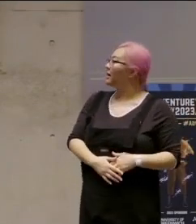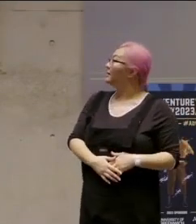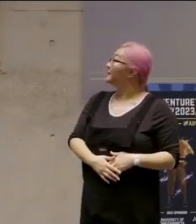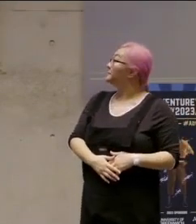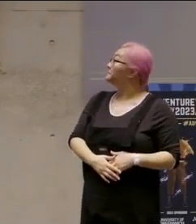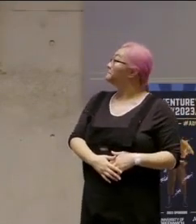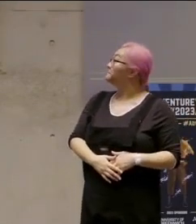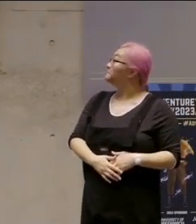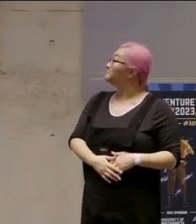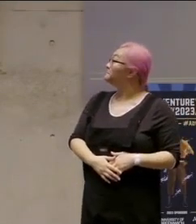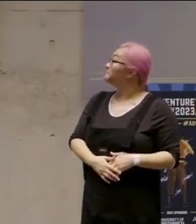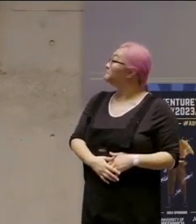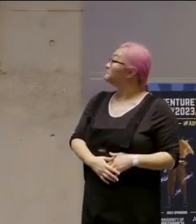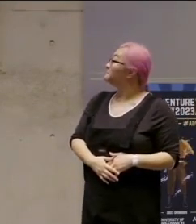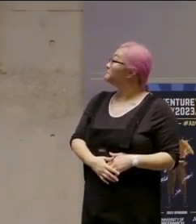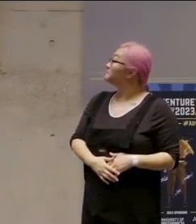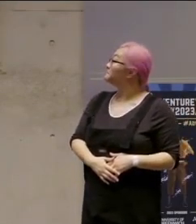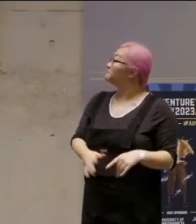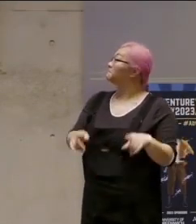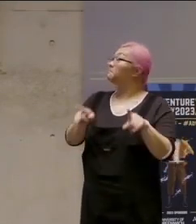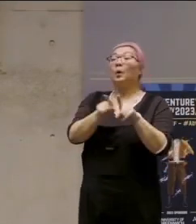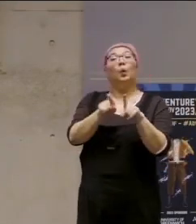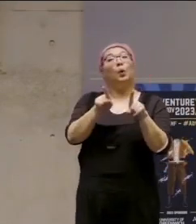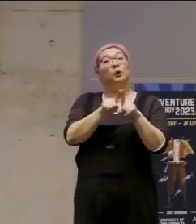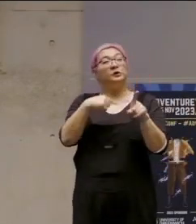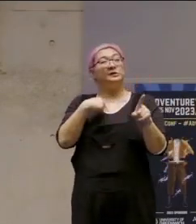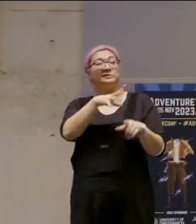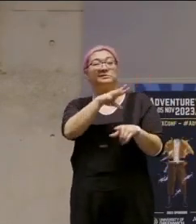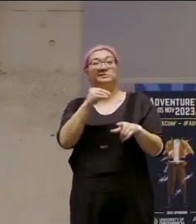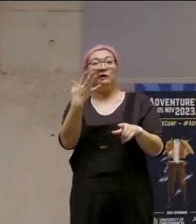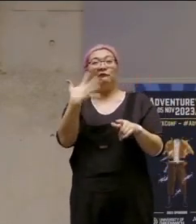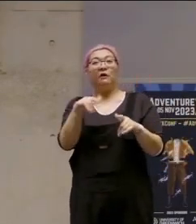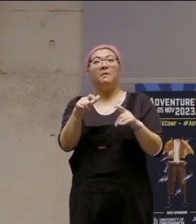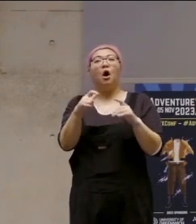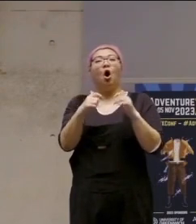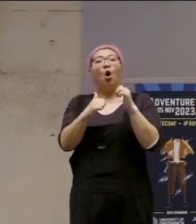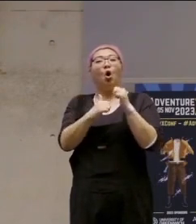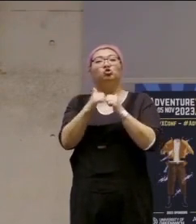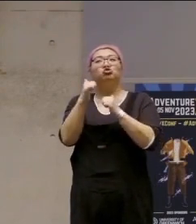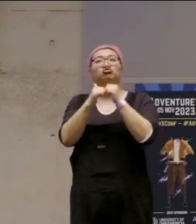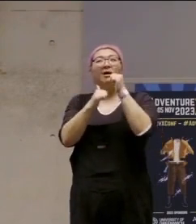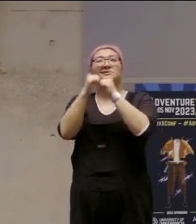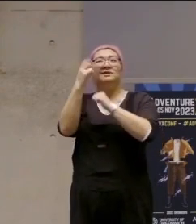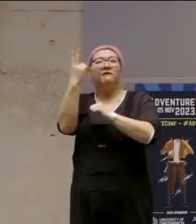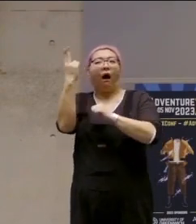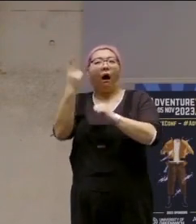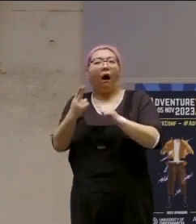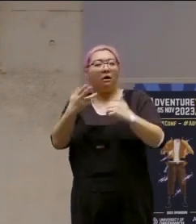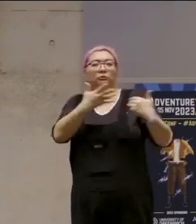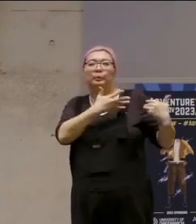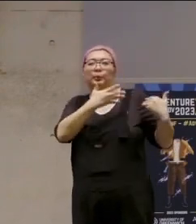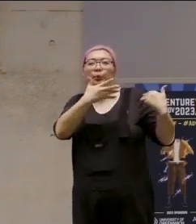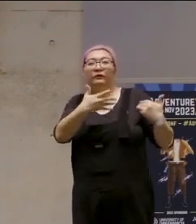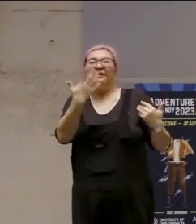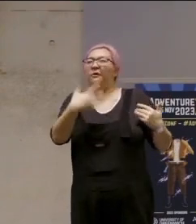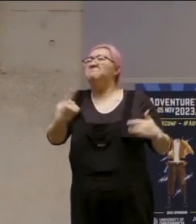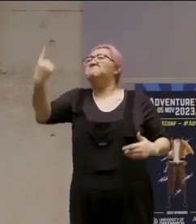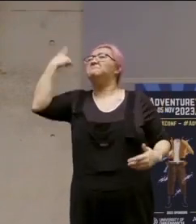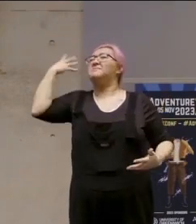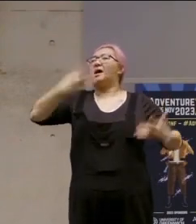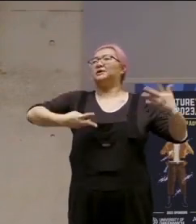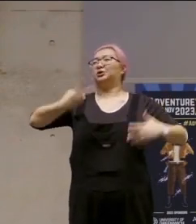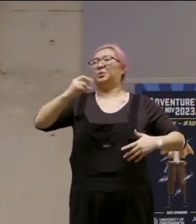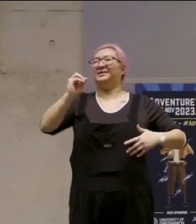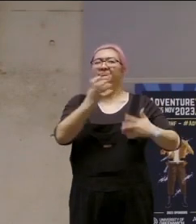1920s artistic movement. And it's very left-leaning, and I'm someone I'd like to believe is very left-leaning. So I wanted to use that in the UI